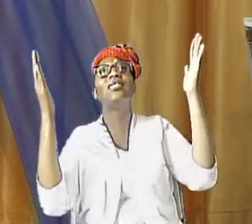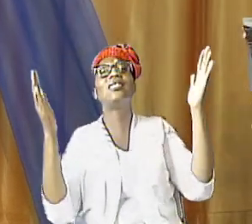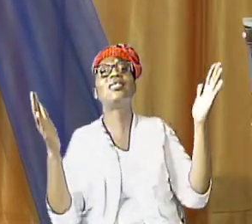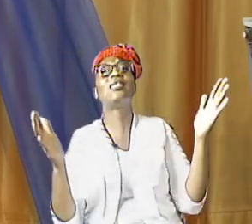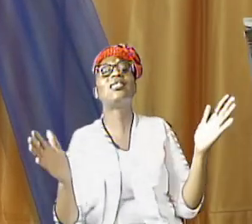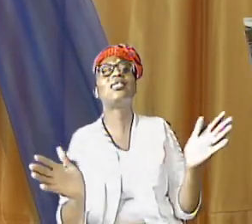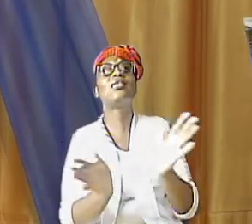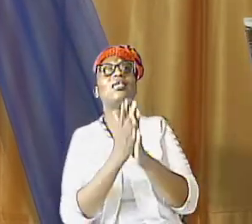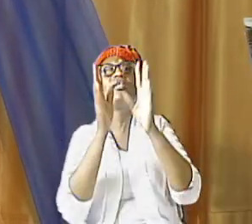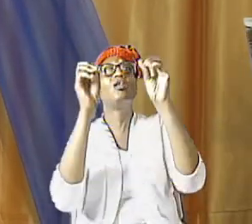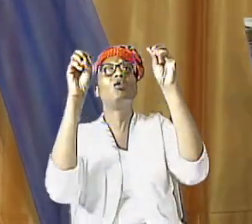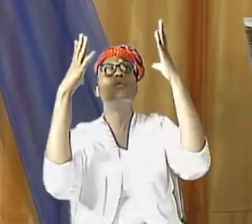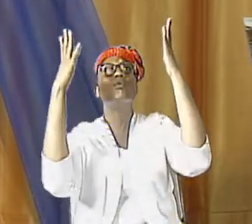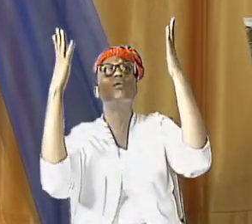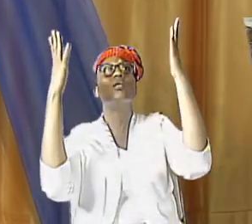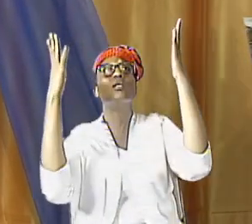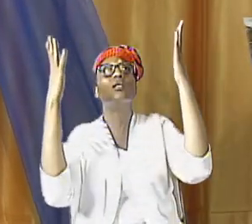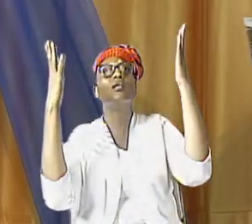Thank you, Jesus.